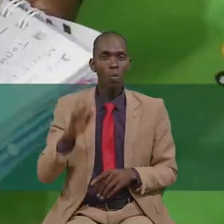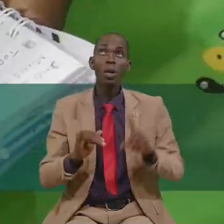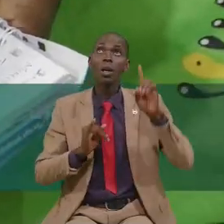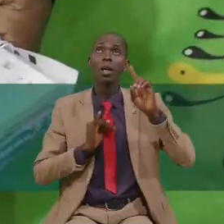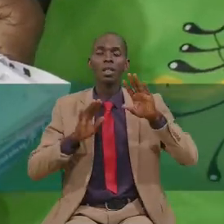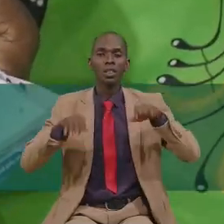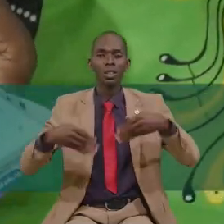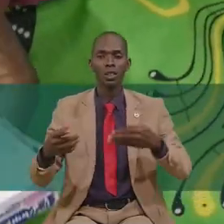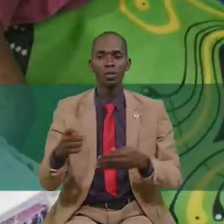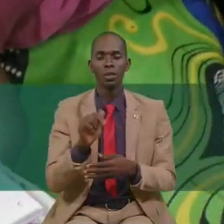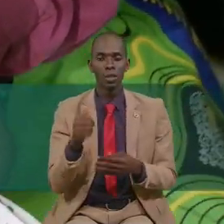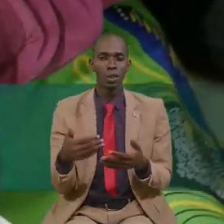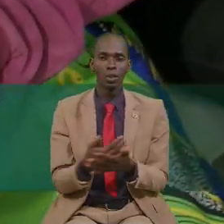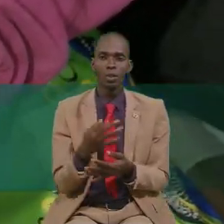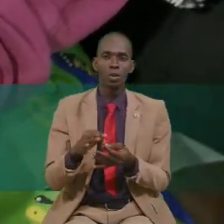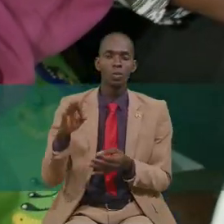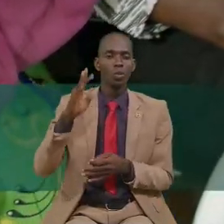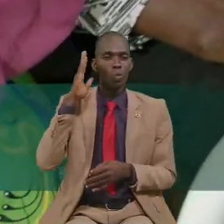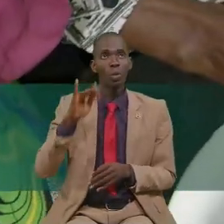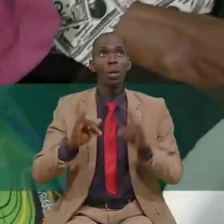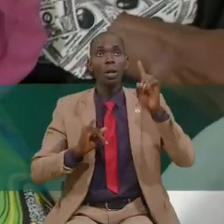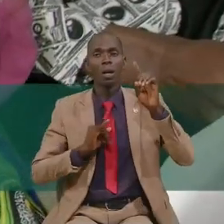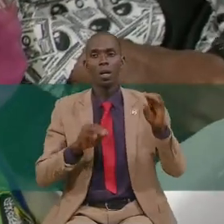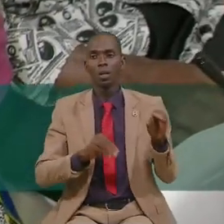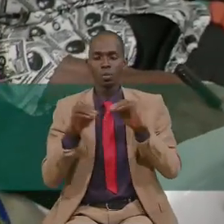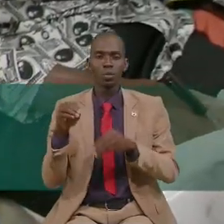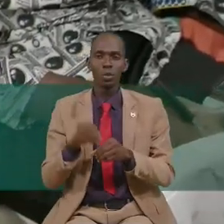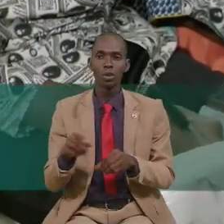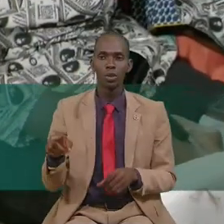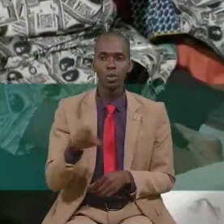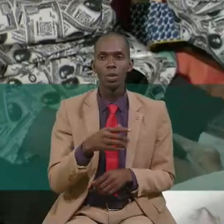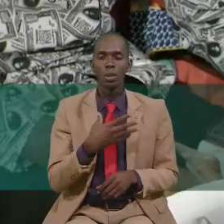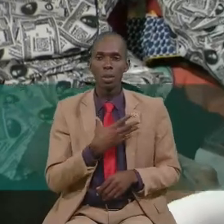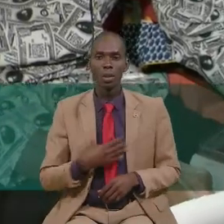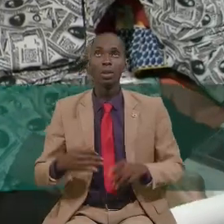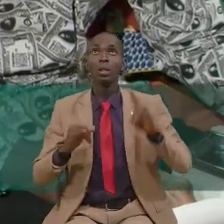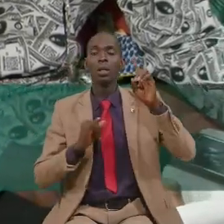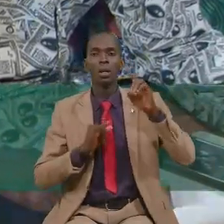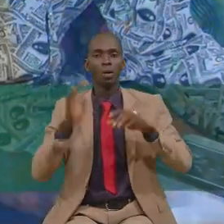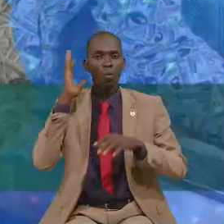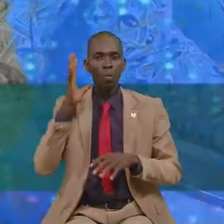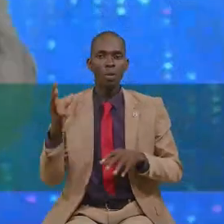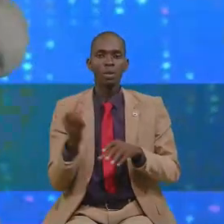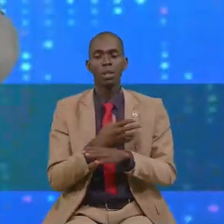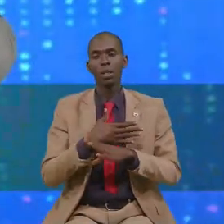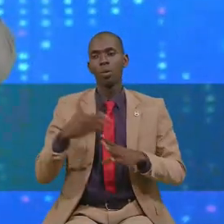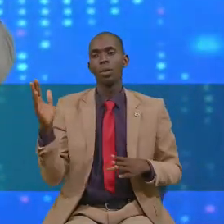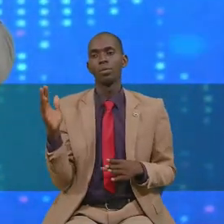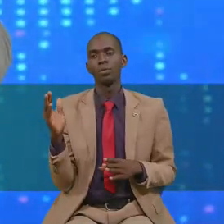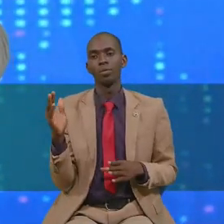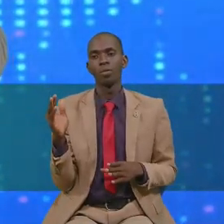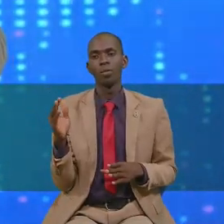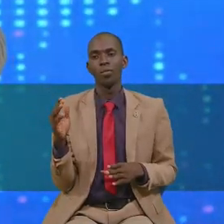spirit will I put within you, and I will take away the